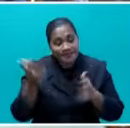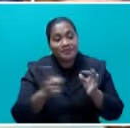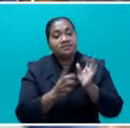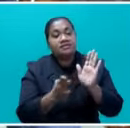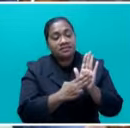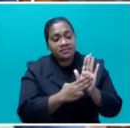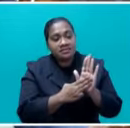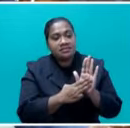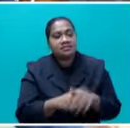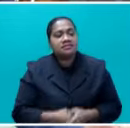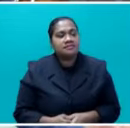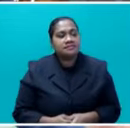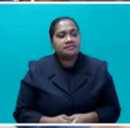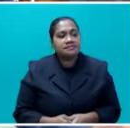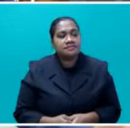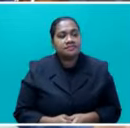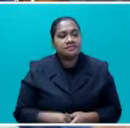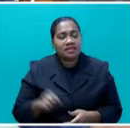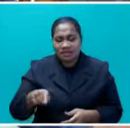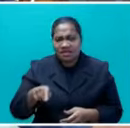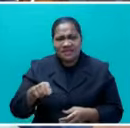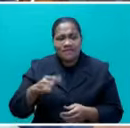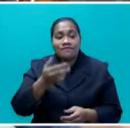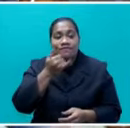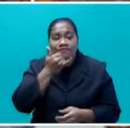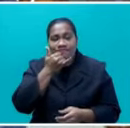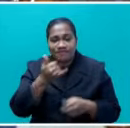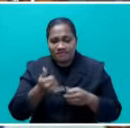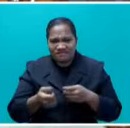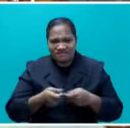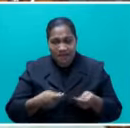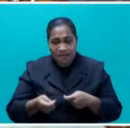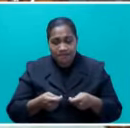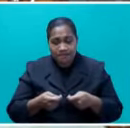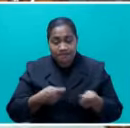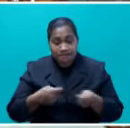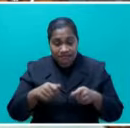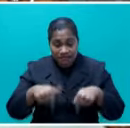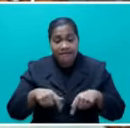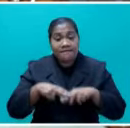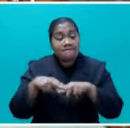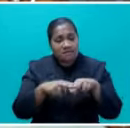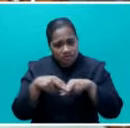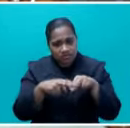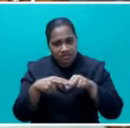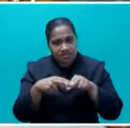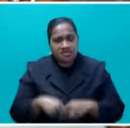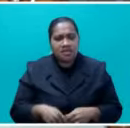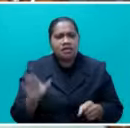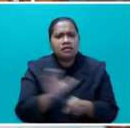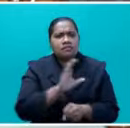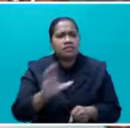said, let's deregulate the mobile telephony company market in Fiji. We deregulated it. Companies had